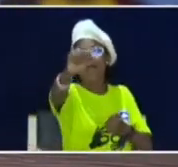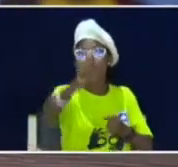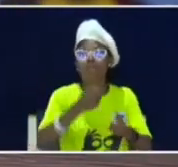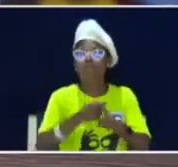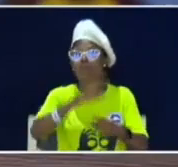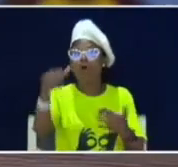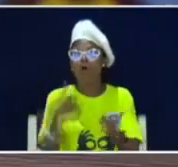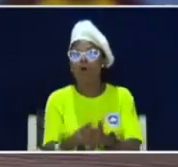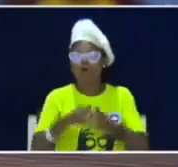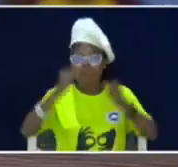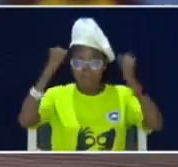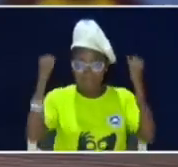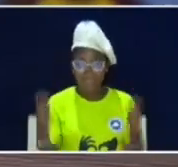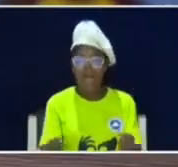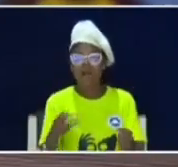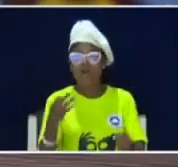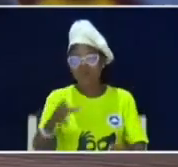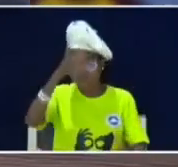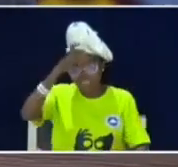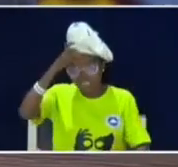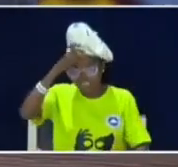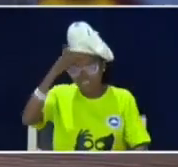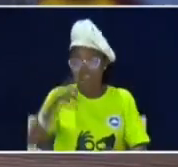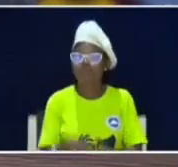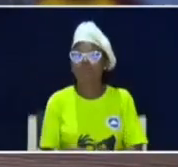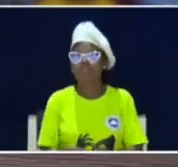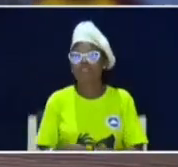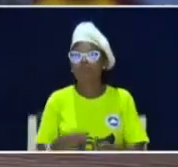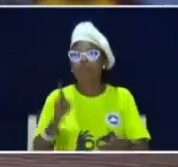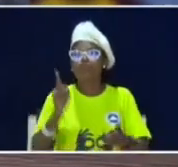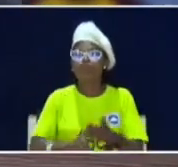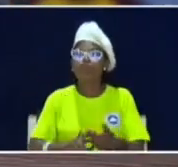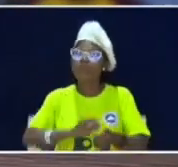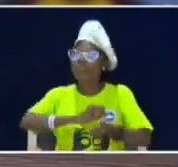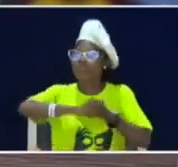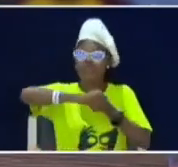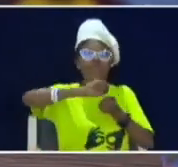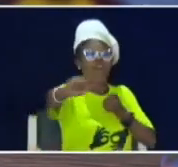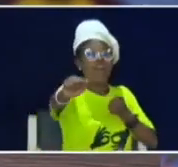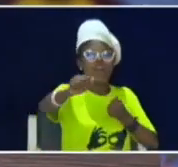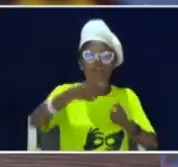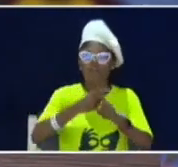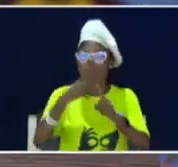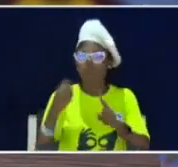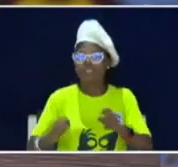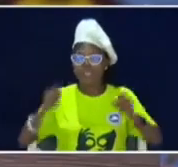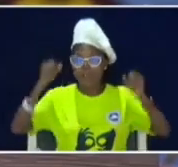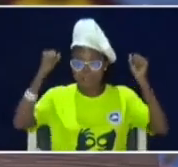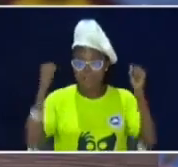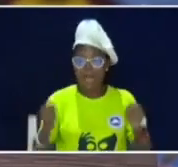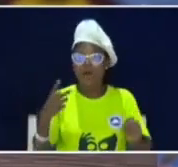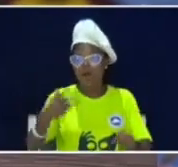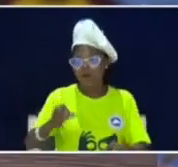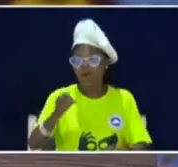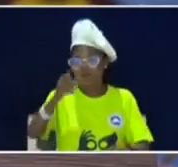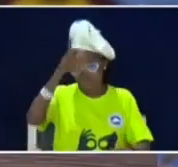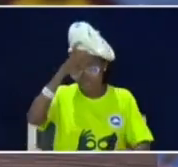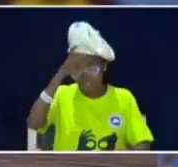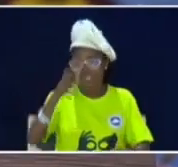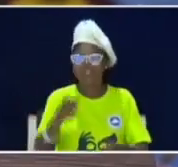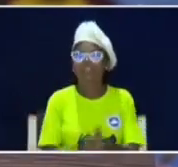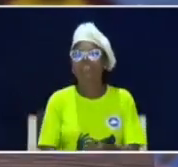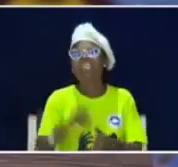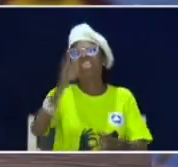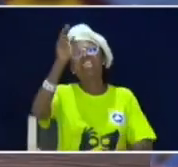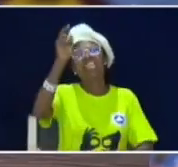power. To operate with Christ far above principalities and power. Ephesians chapter